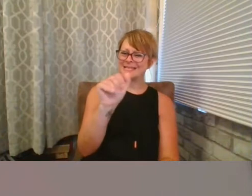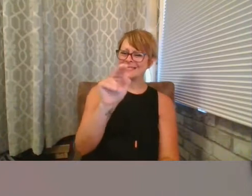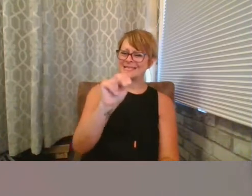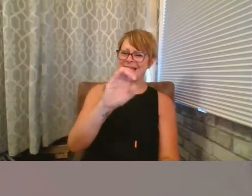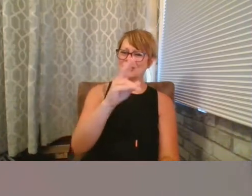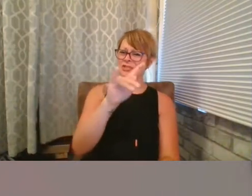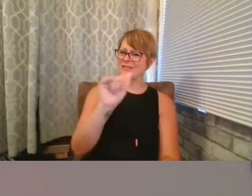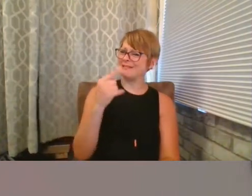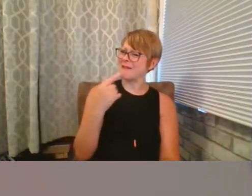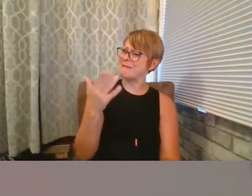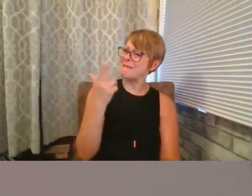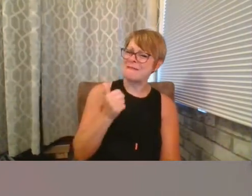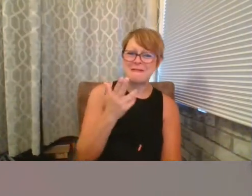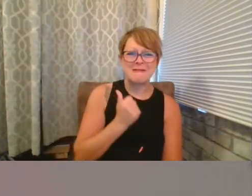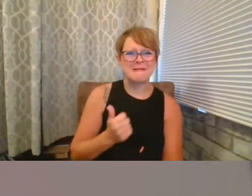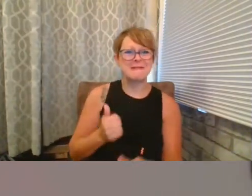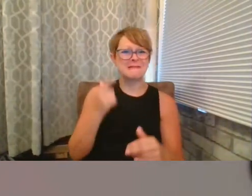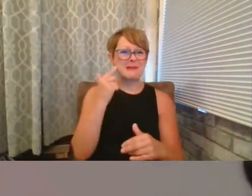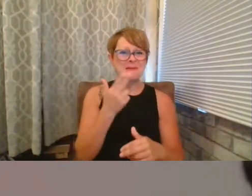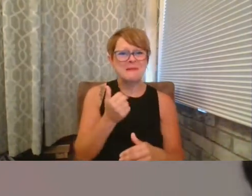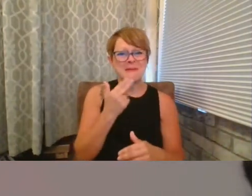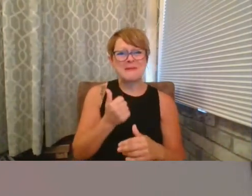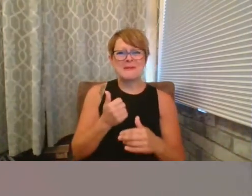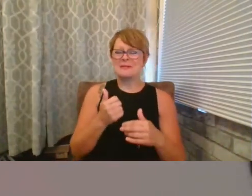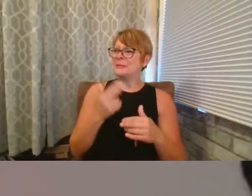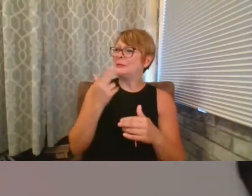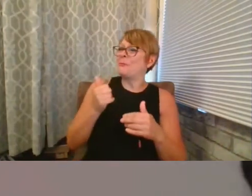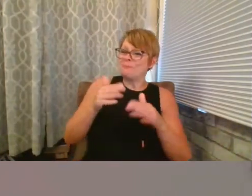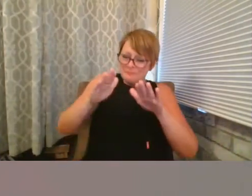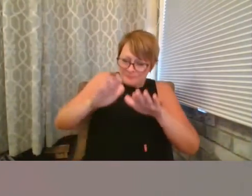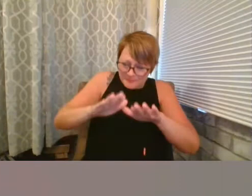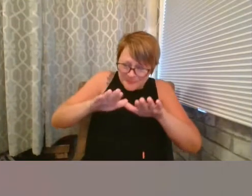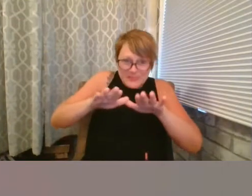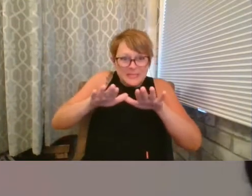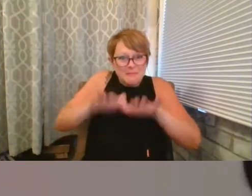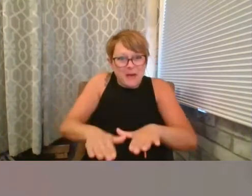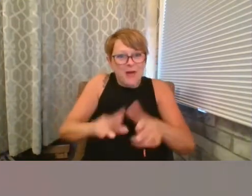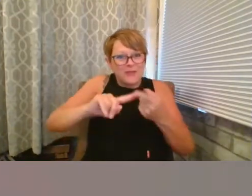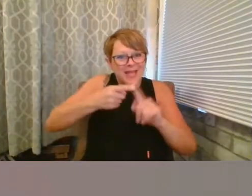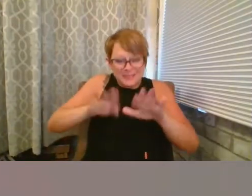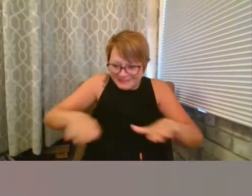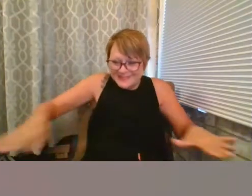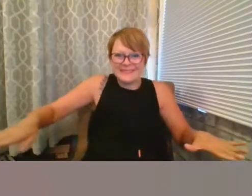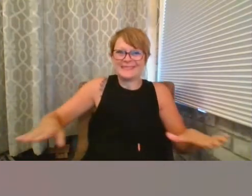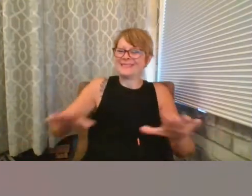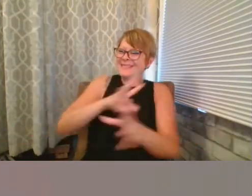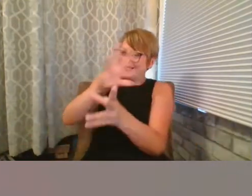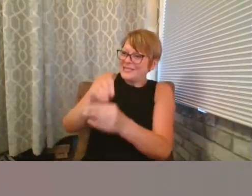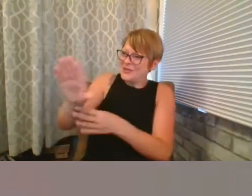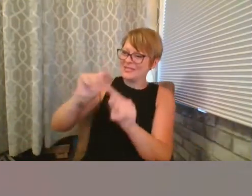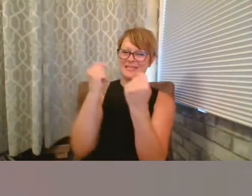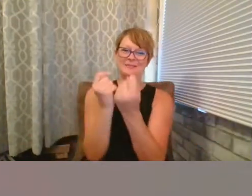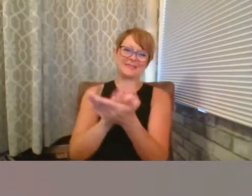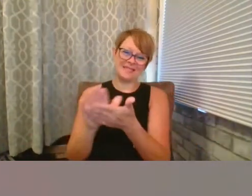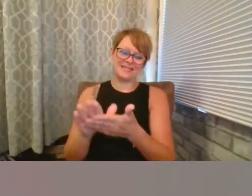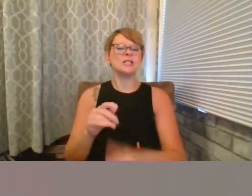of cute little friends there you have in your team. Wonderful. So we'll learn more